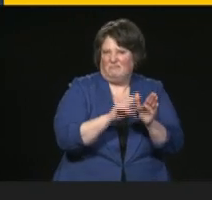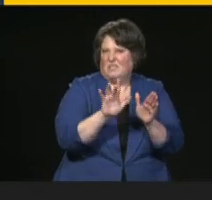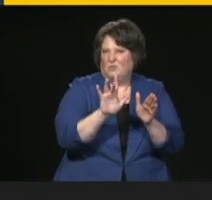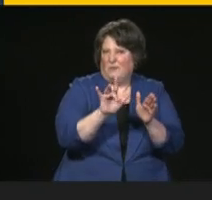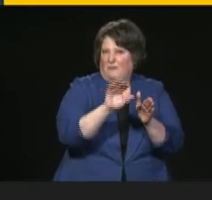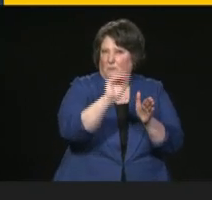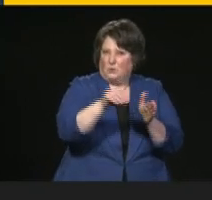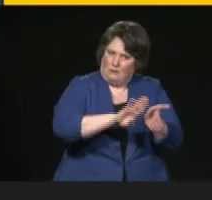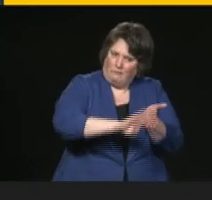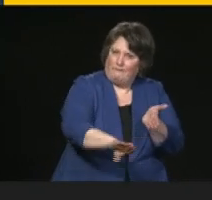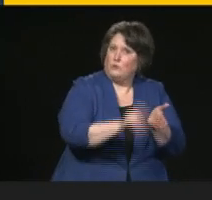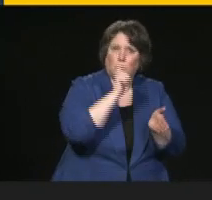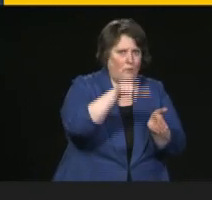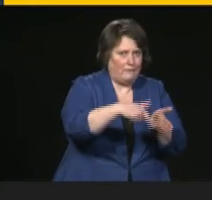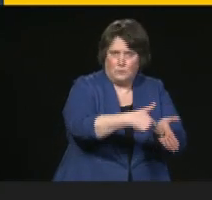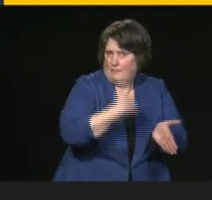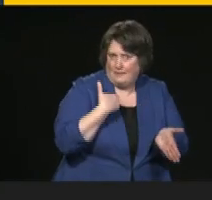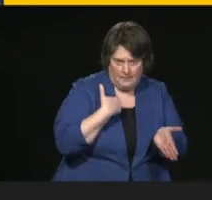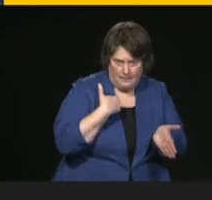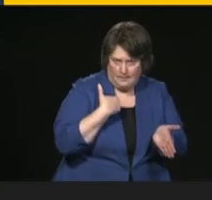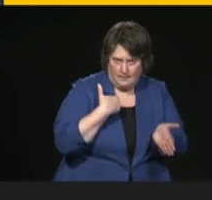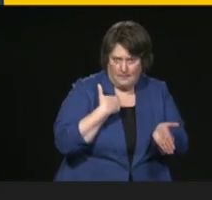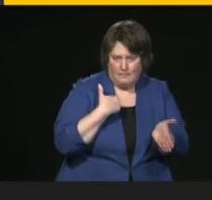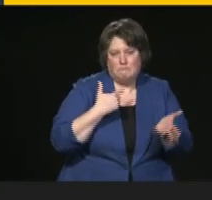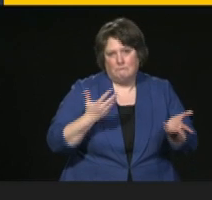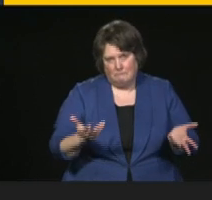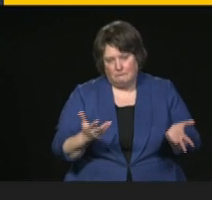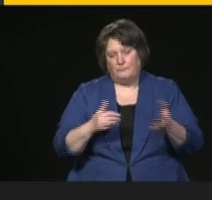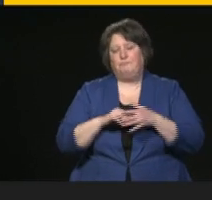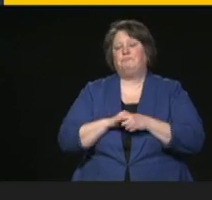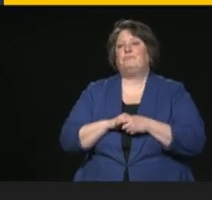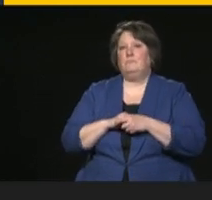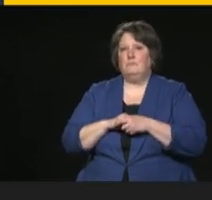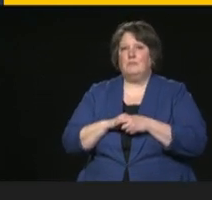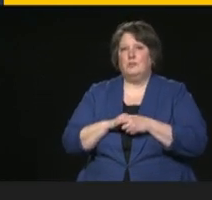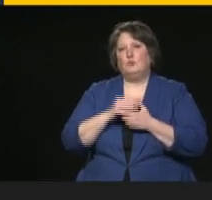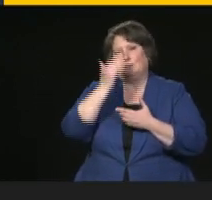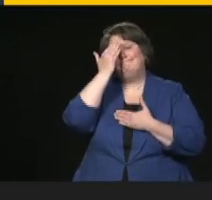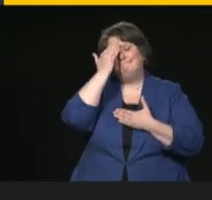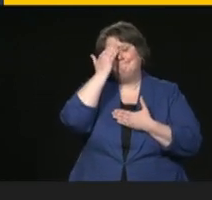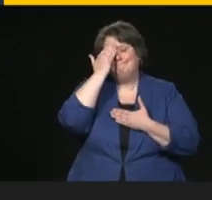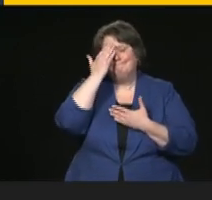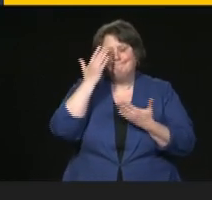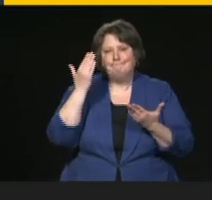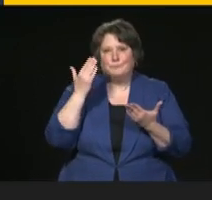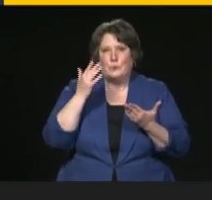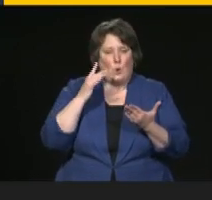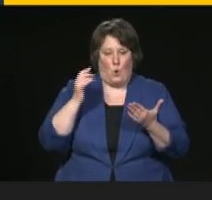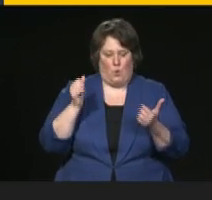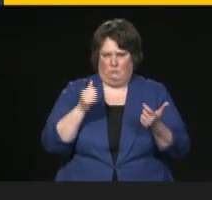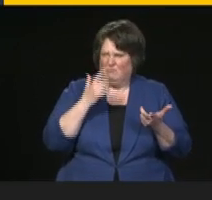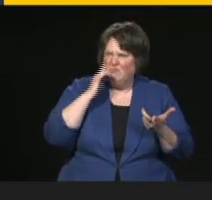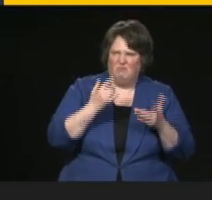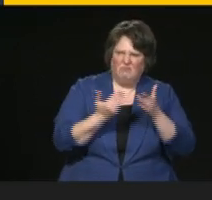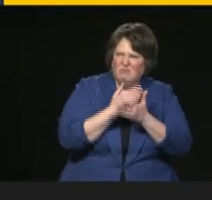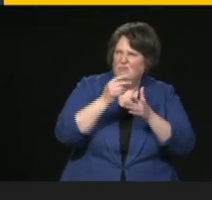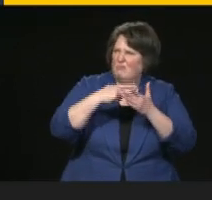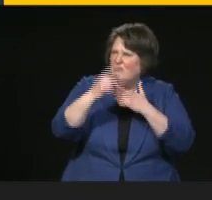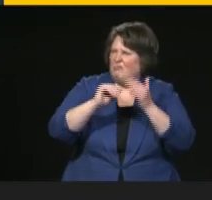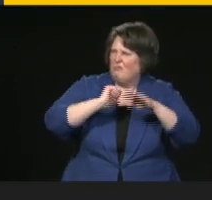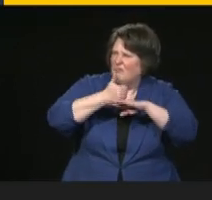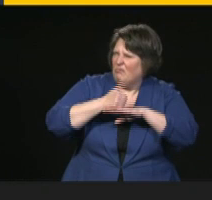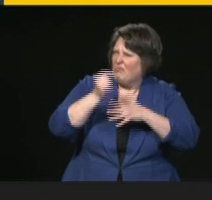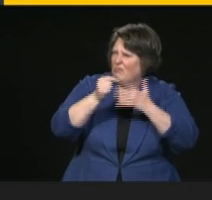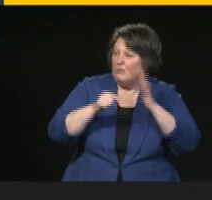works. So we appreciate that this is changing fast. I can tell you that we will continue to remain on top of it to ensure that